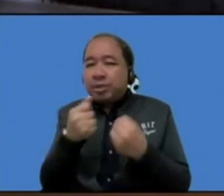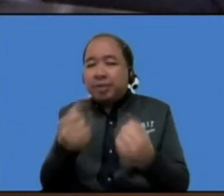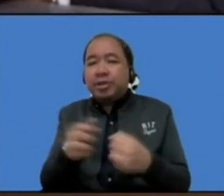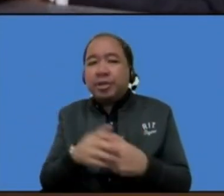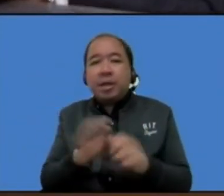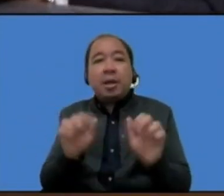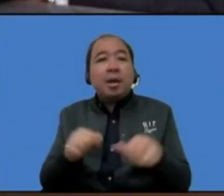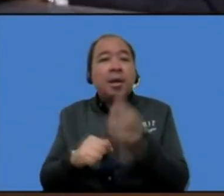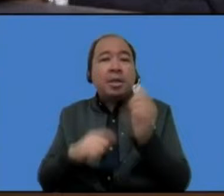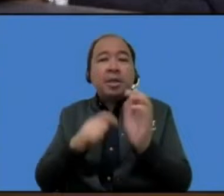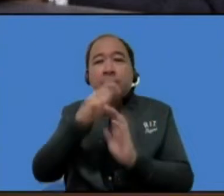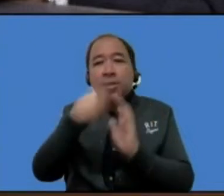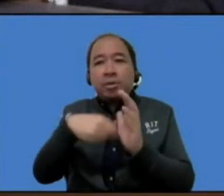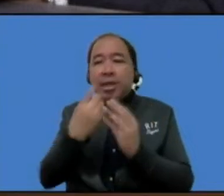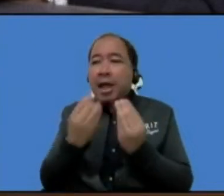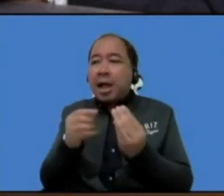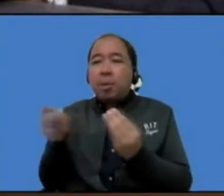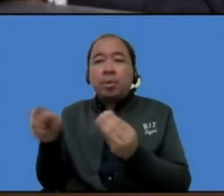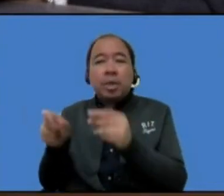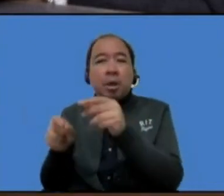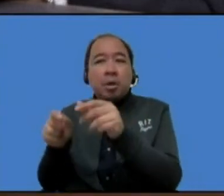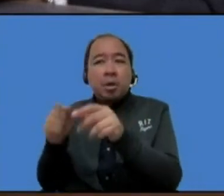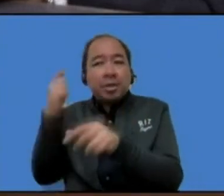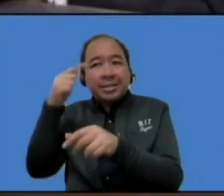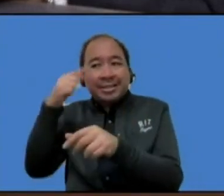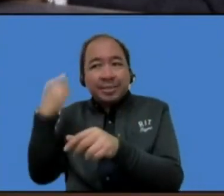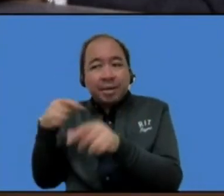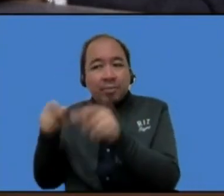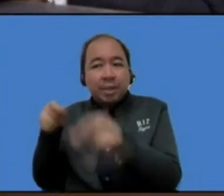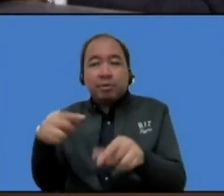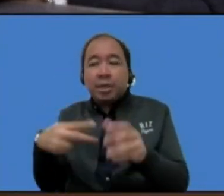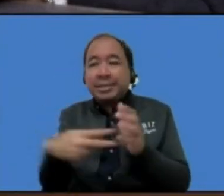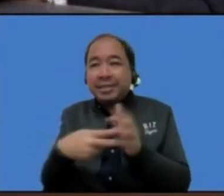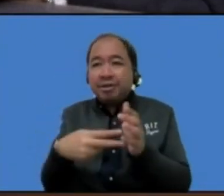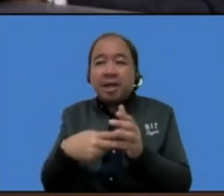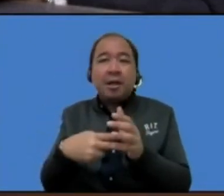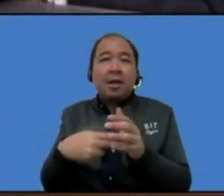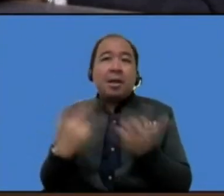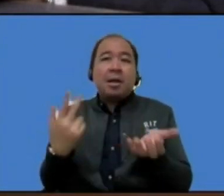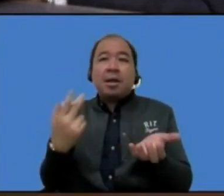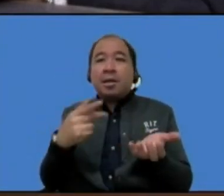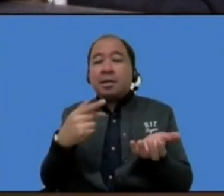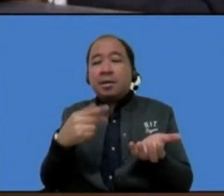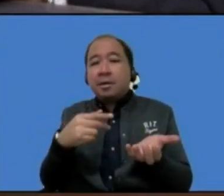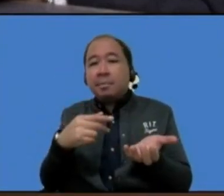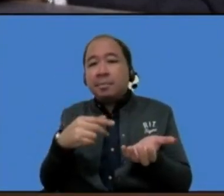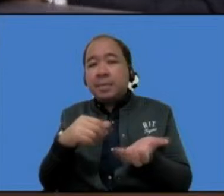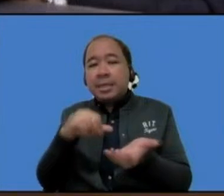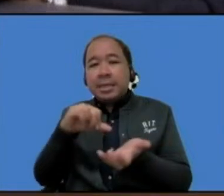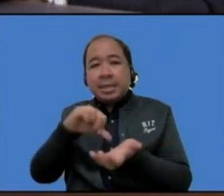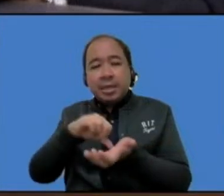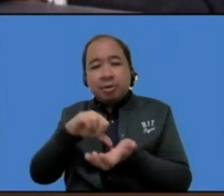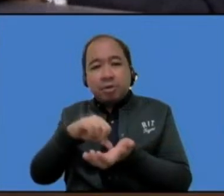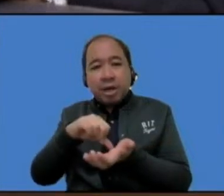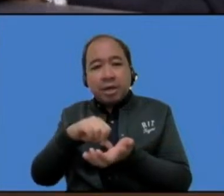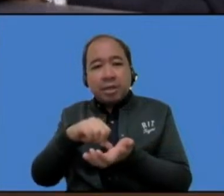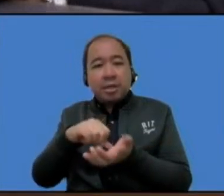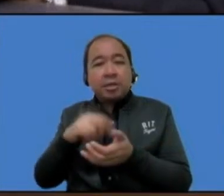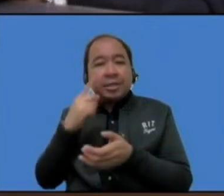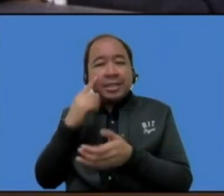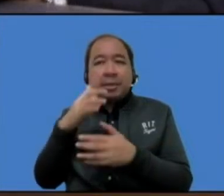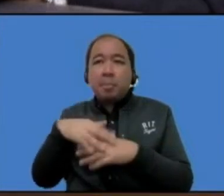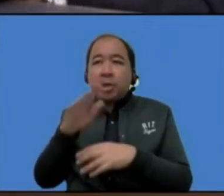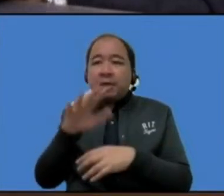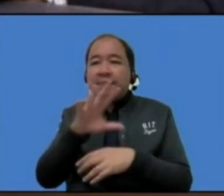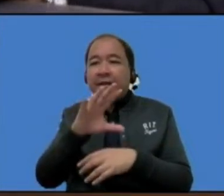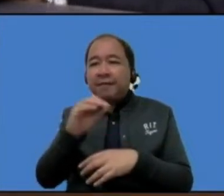repatriation of Azerbaijan citizens from Syria and Iraq, and so far we repatriated more than 500 citizens, and